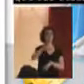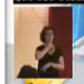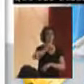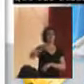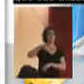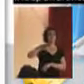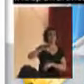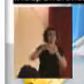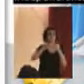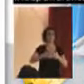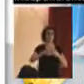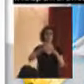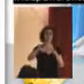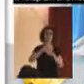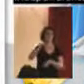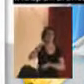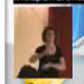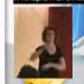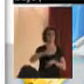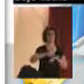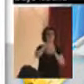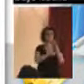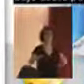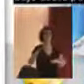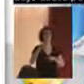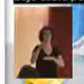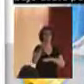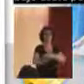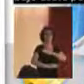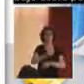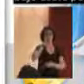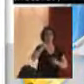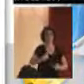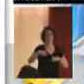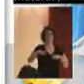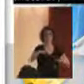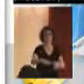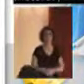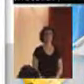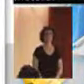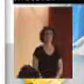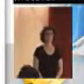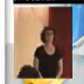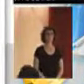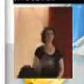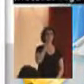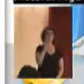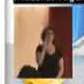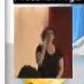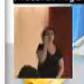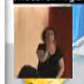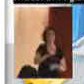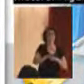of sweeping and beating in accessible mobile devices for people with